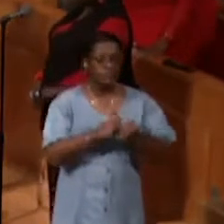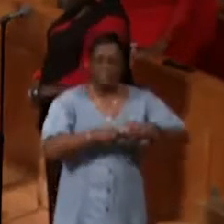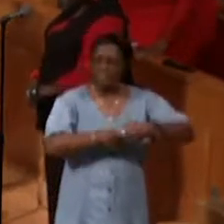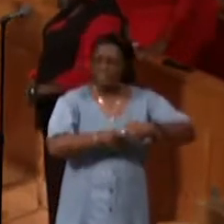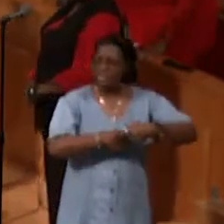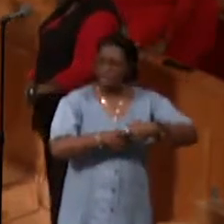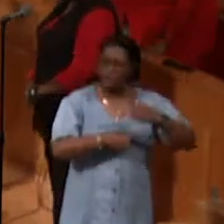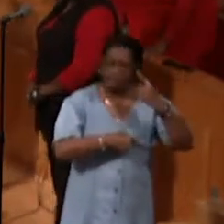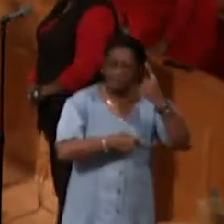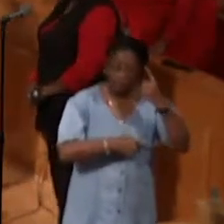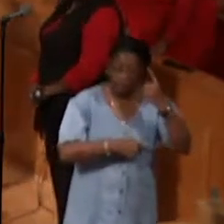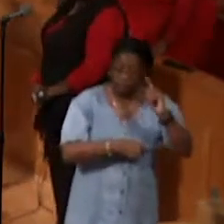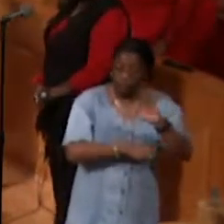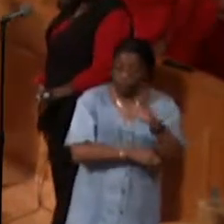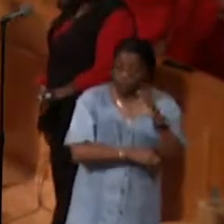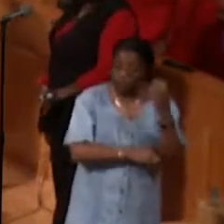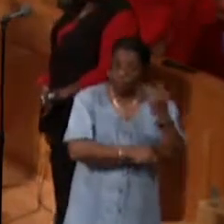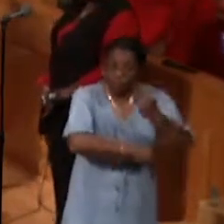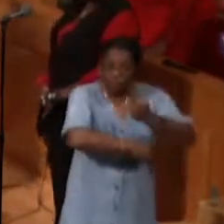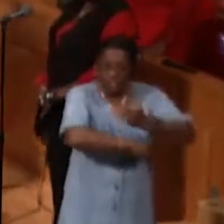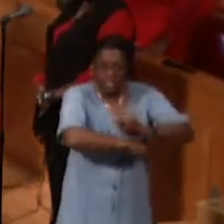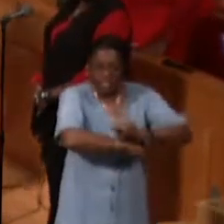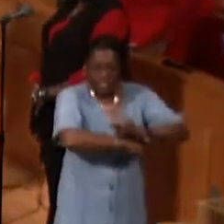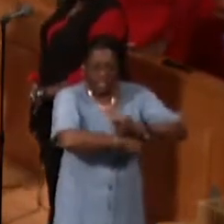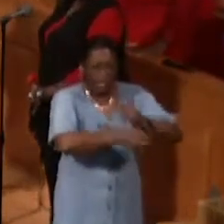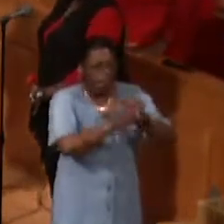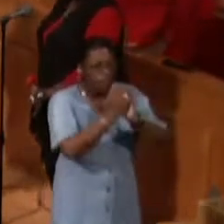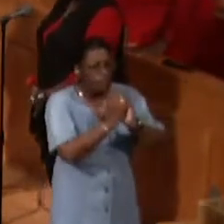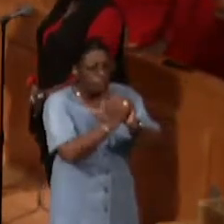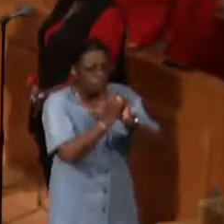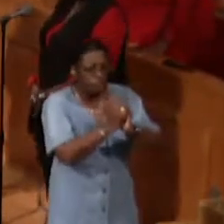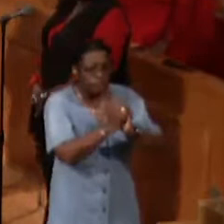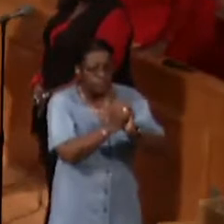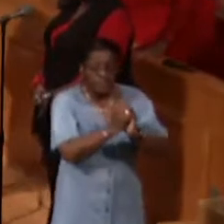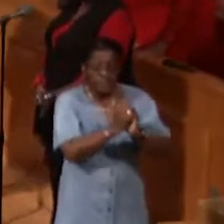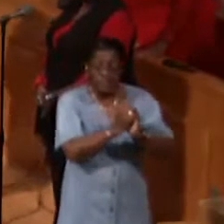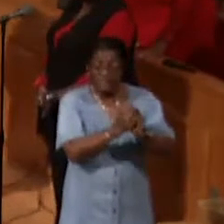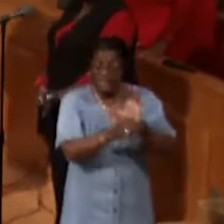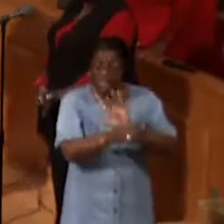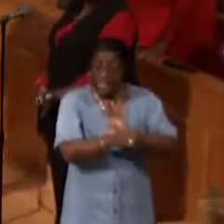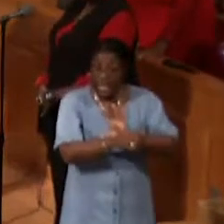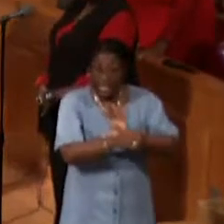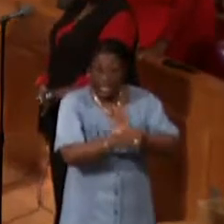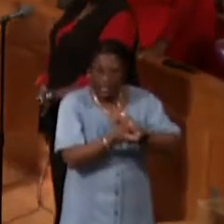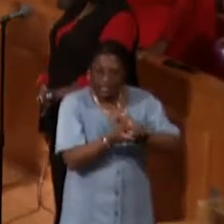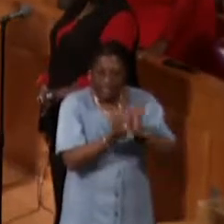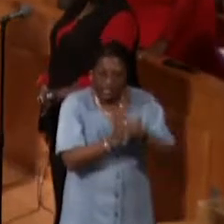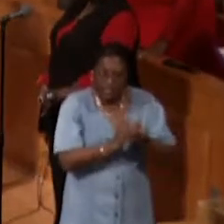Christmas Day worship to 9:30. I think your bulletin says 9 o'clock.